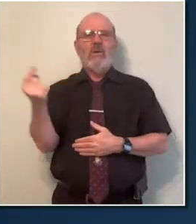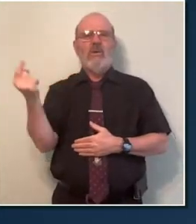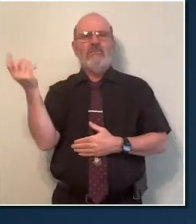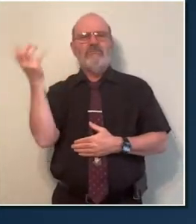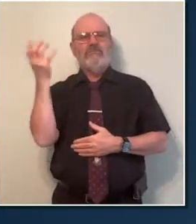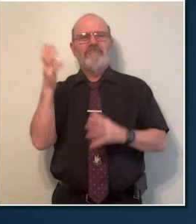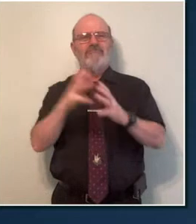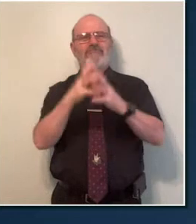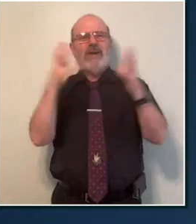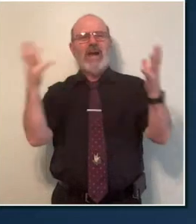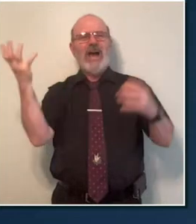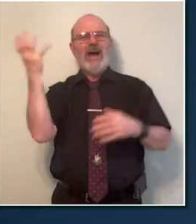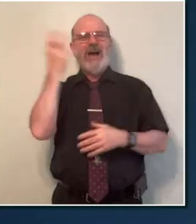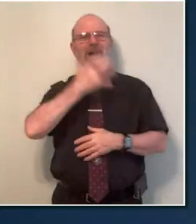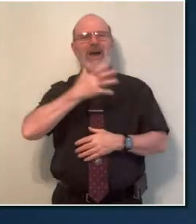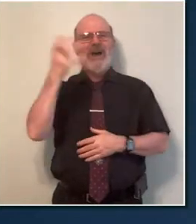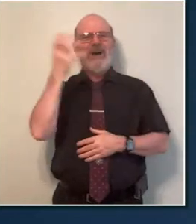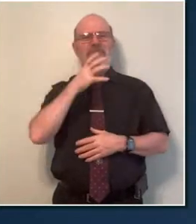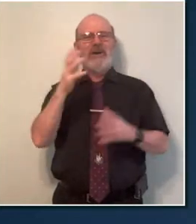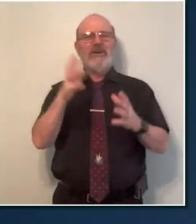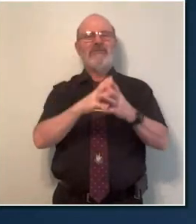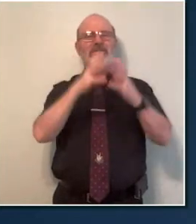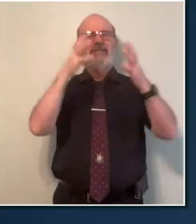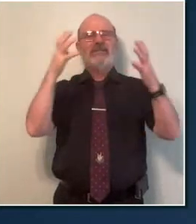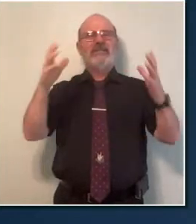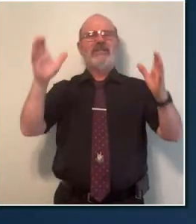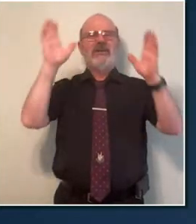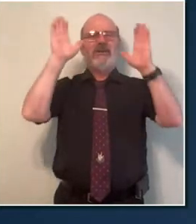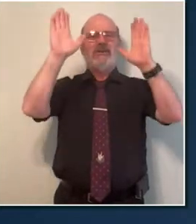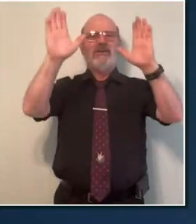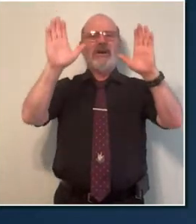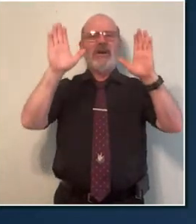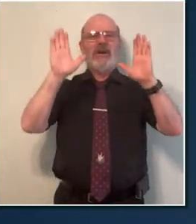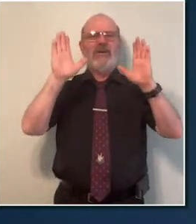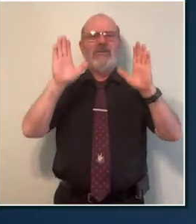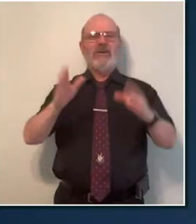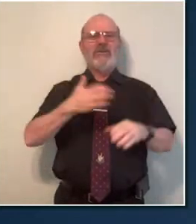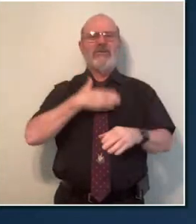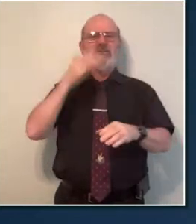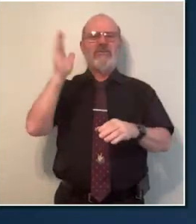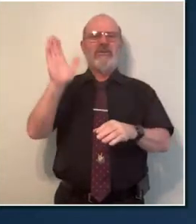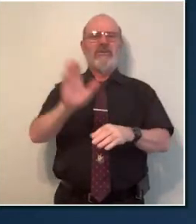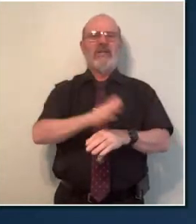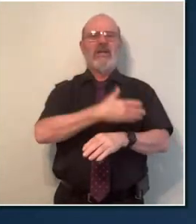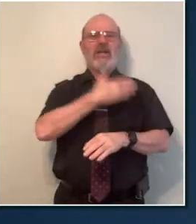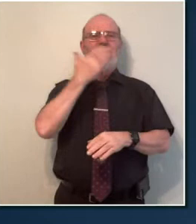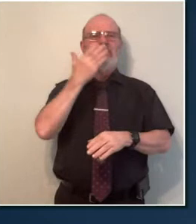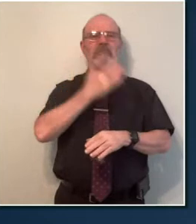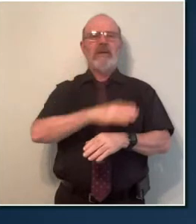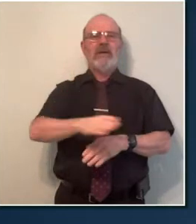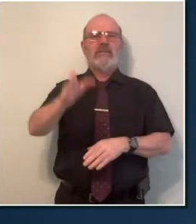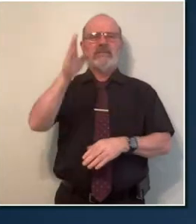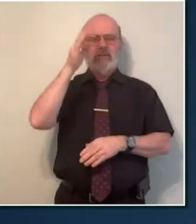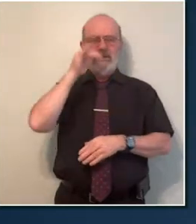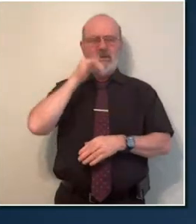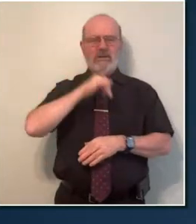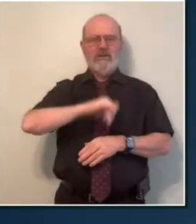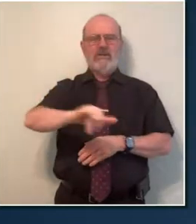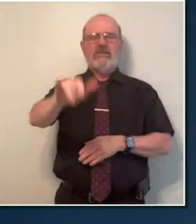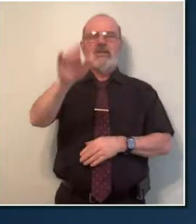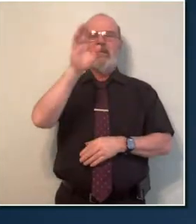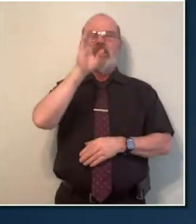alone. Oh, how marvelous, oh, how wonderful, and my song